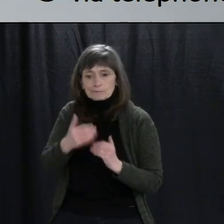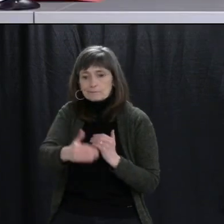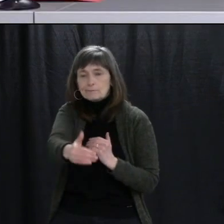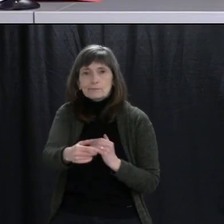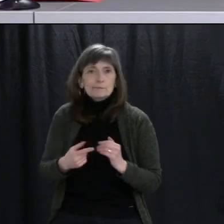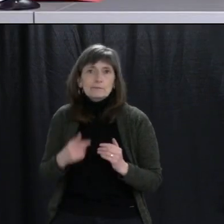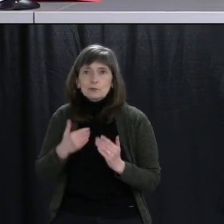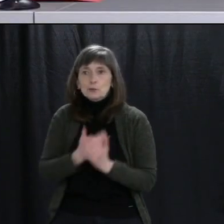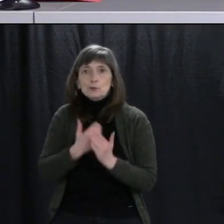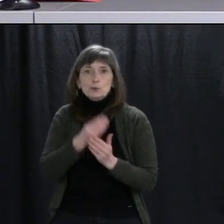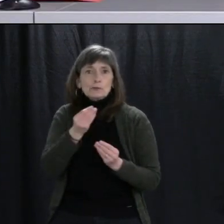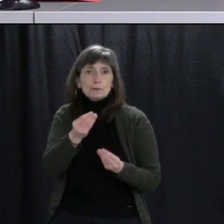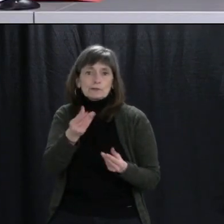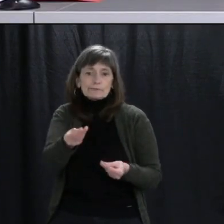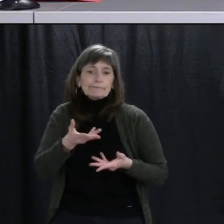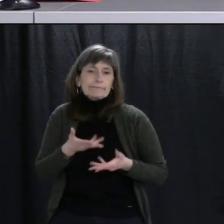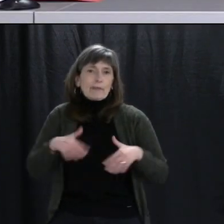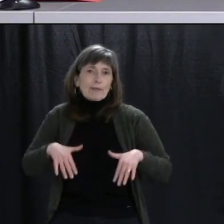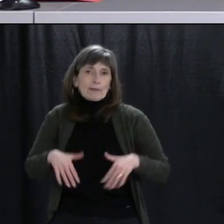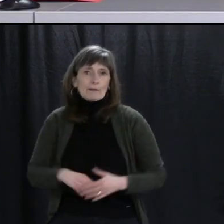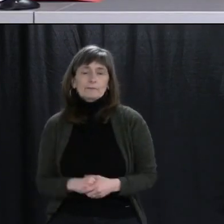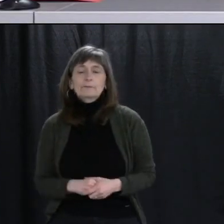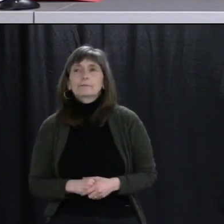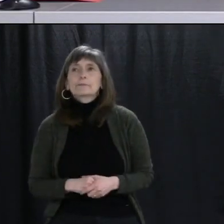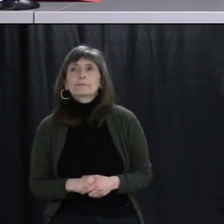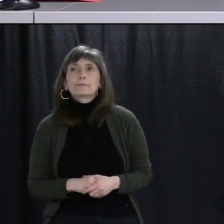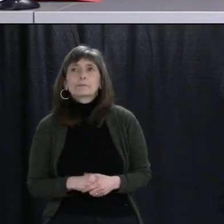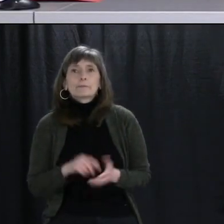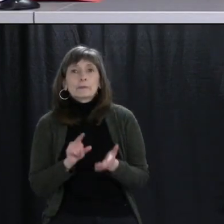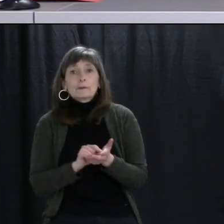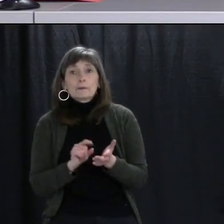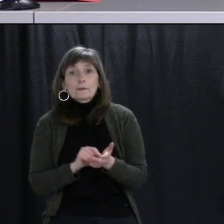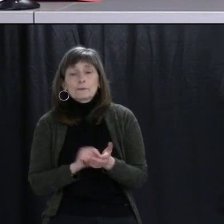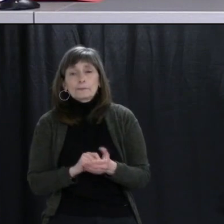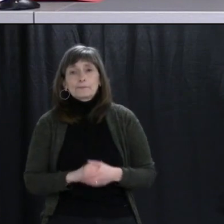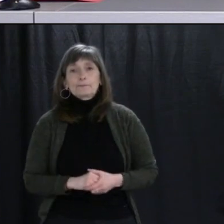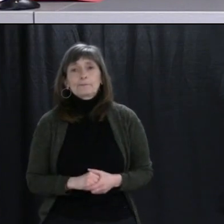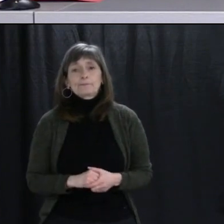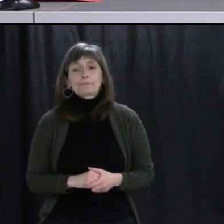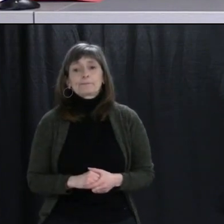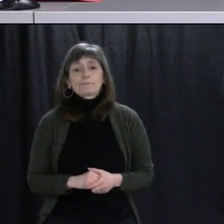Thank you. The next question is from Peter Jackson from the Telegram. Please go ahead.